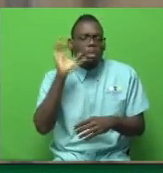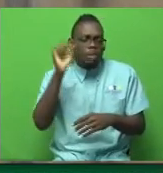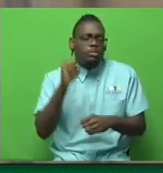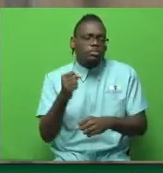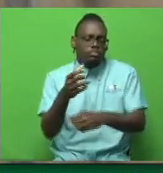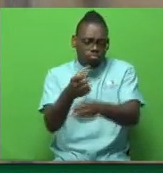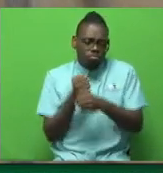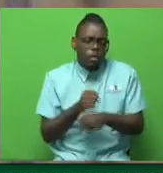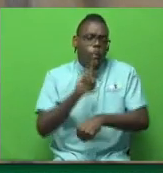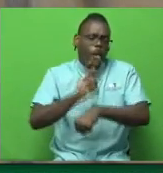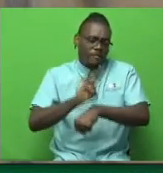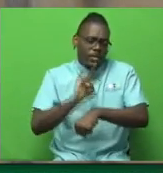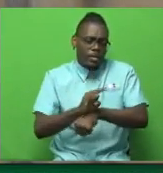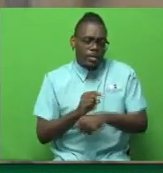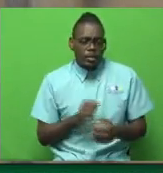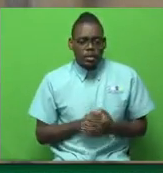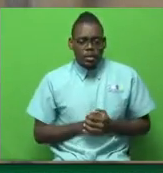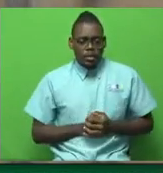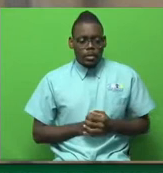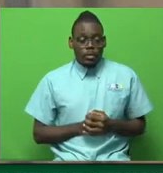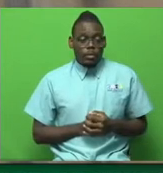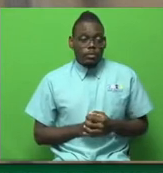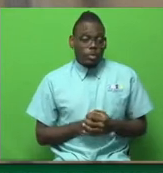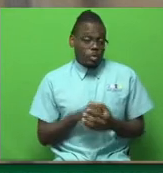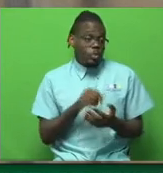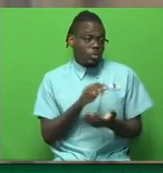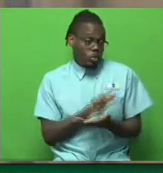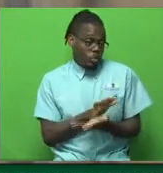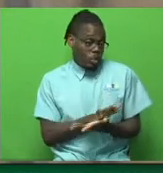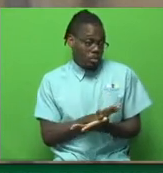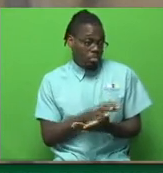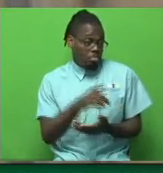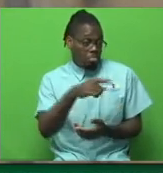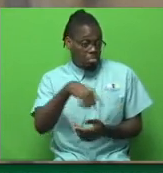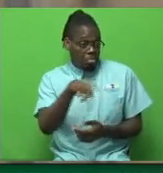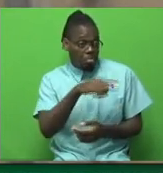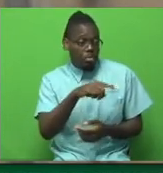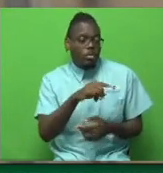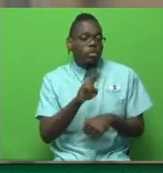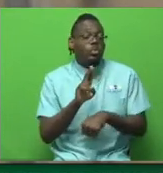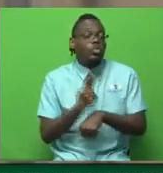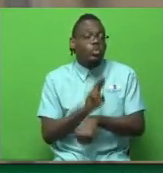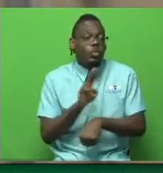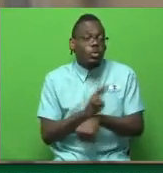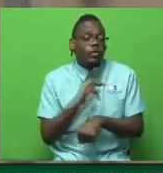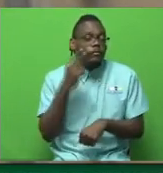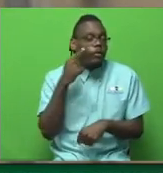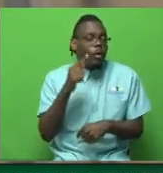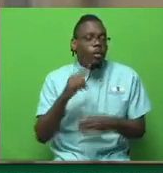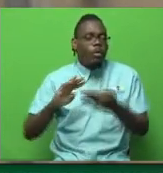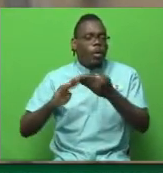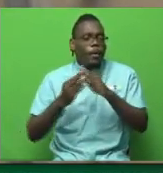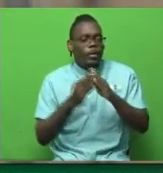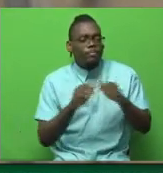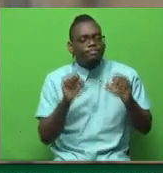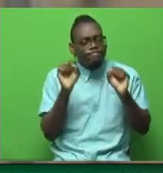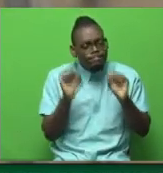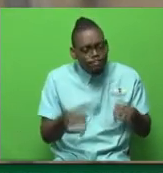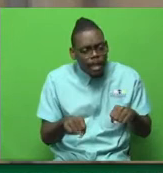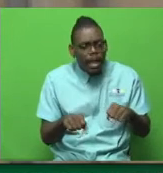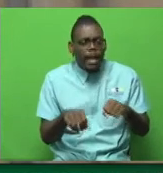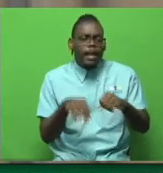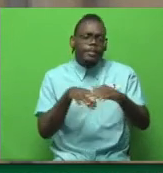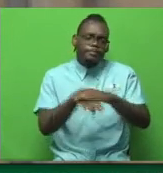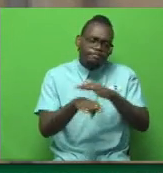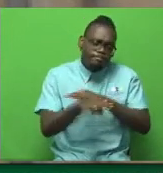compounds so these schools are acting as Community hot spots and Mr Deputy speaker we will be having more schools outfitted by UNICEF